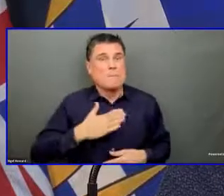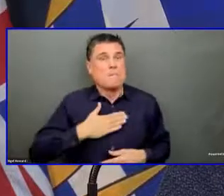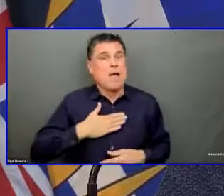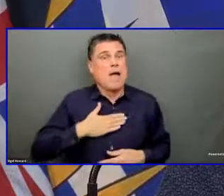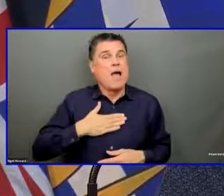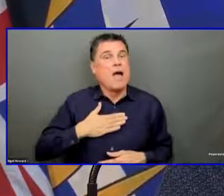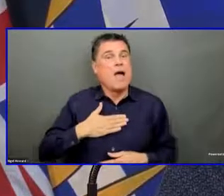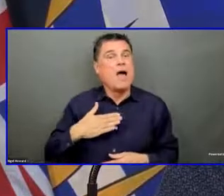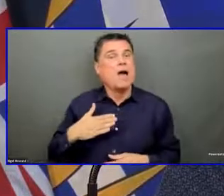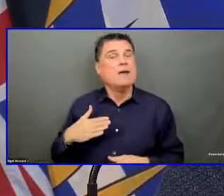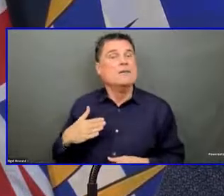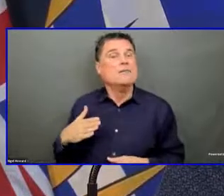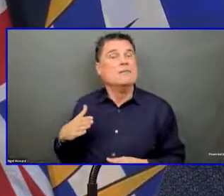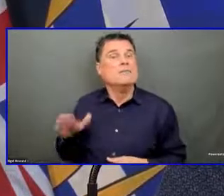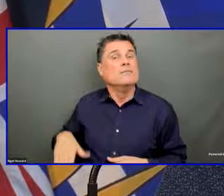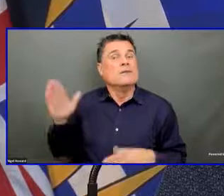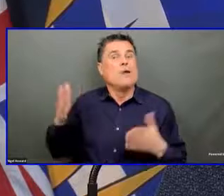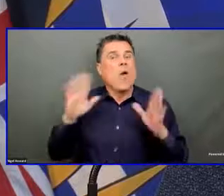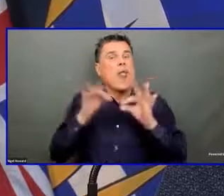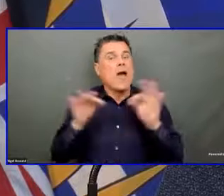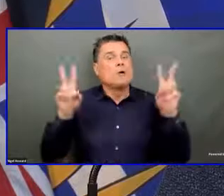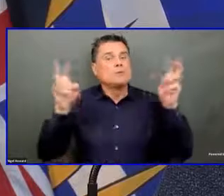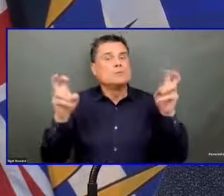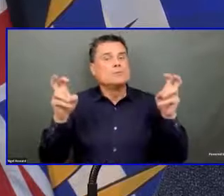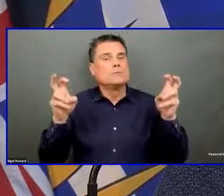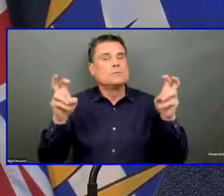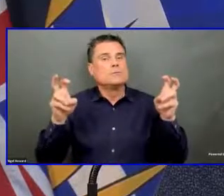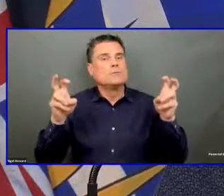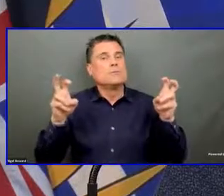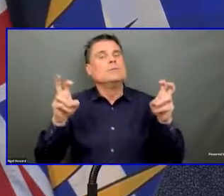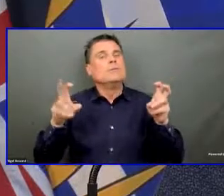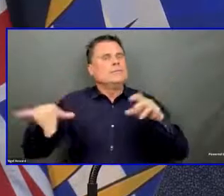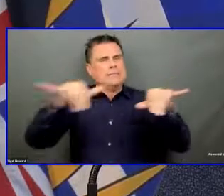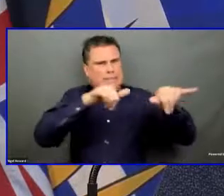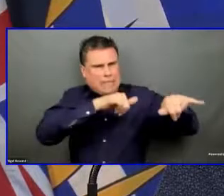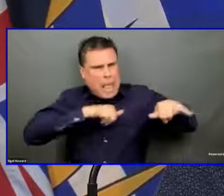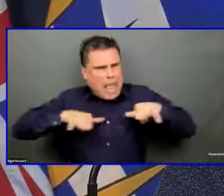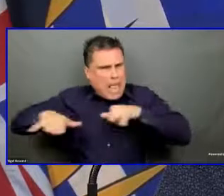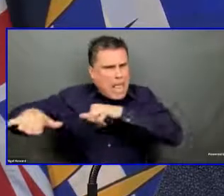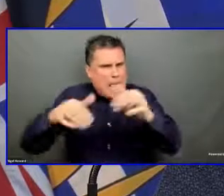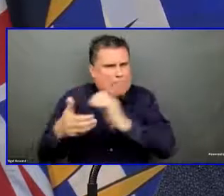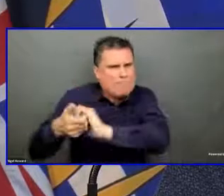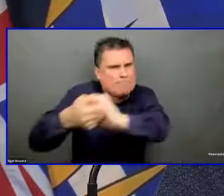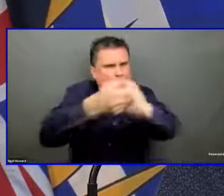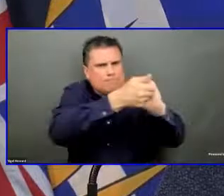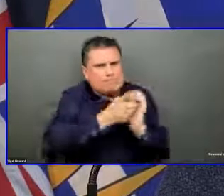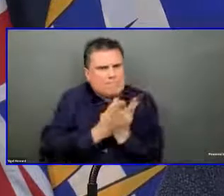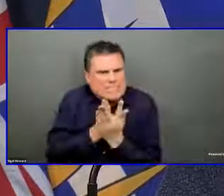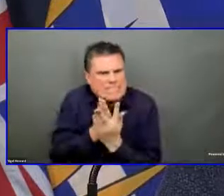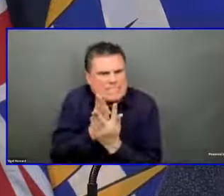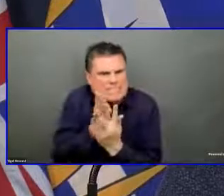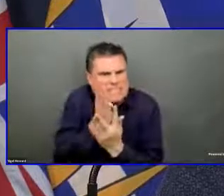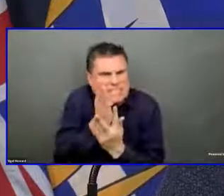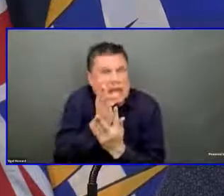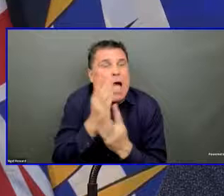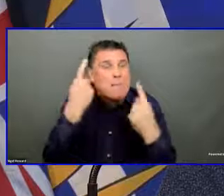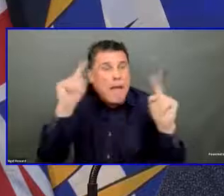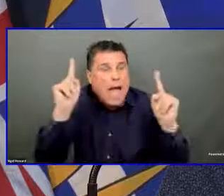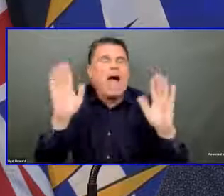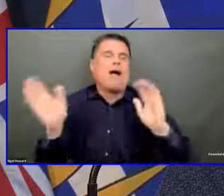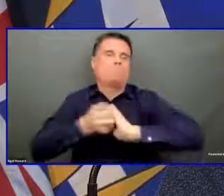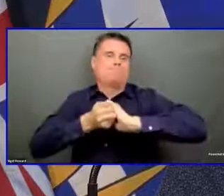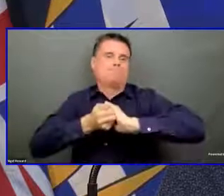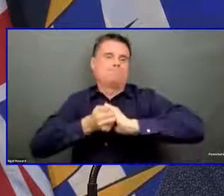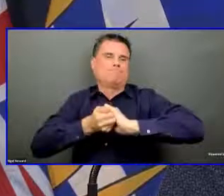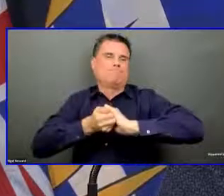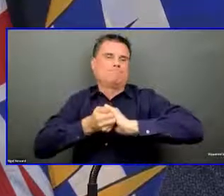bonds. And I think all of us can relate to that over this past year. I certainly recognize and